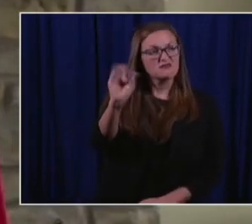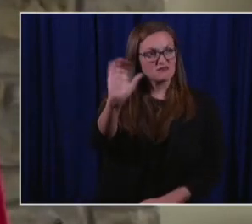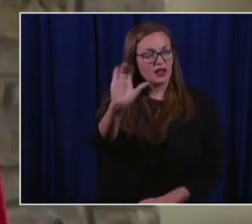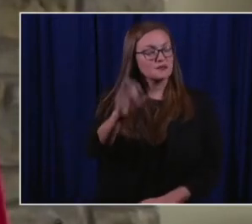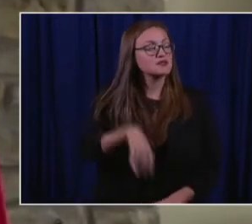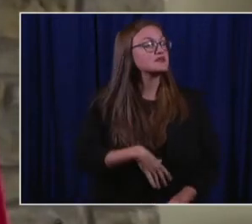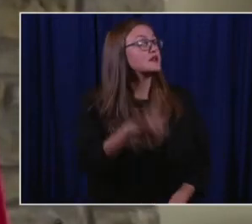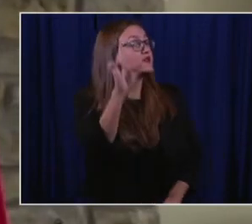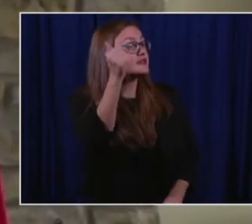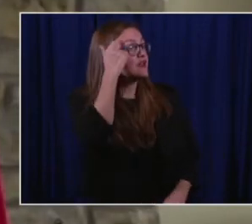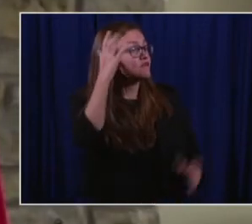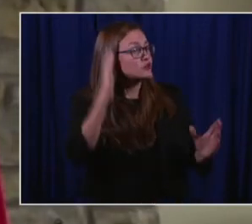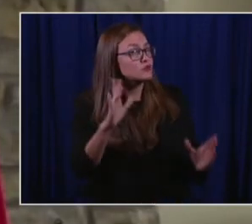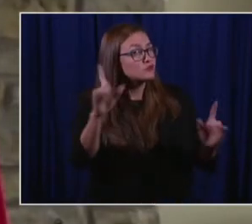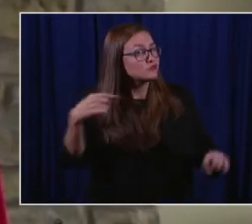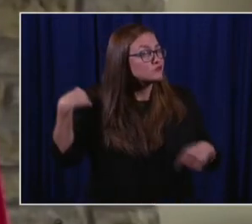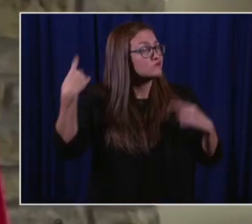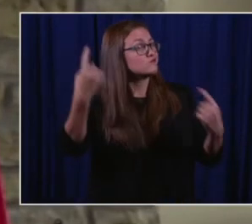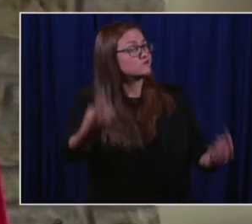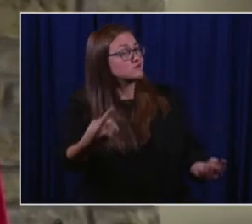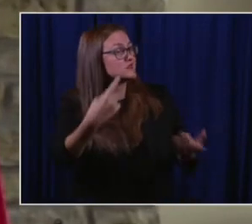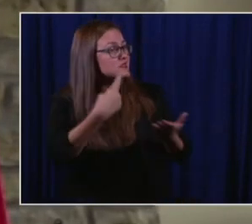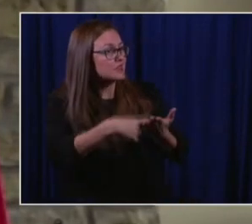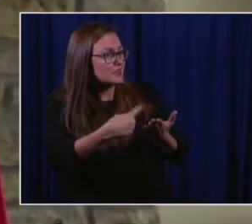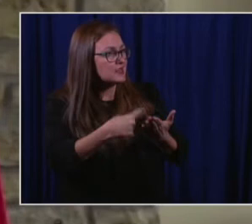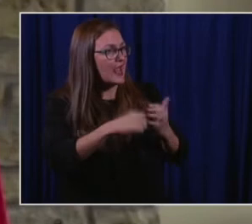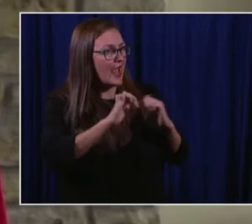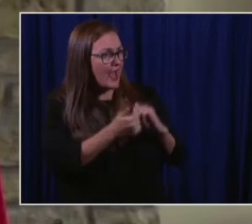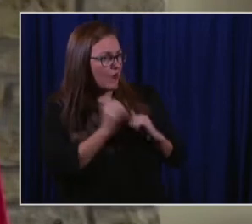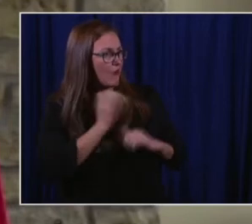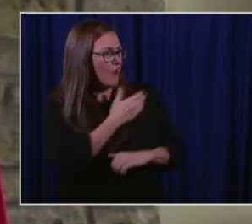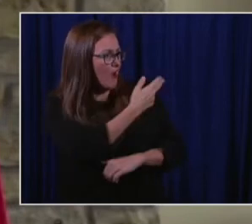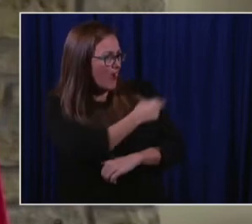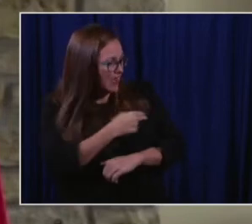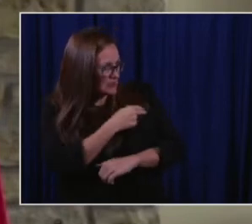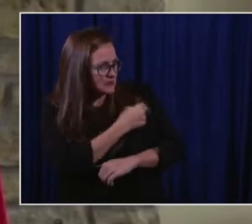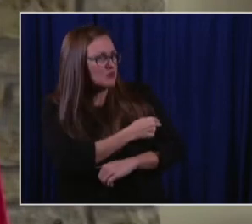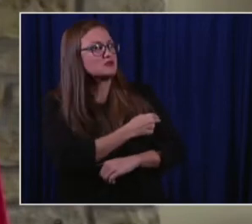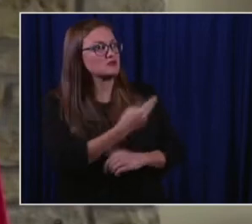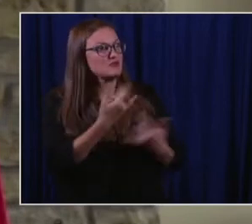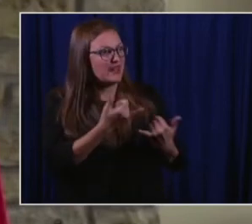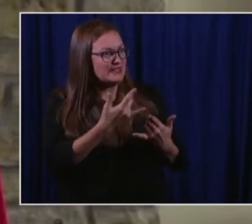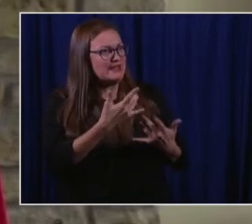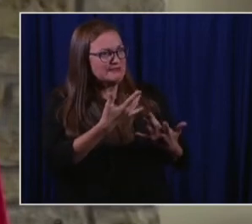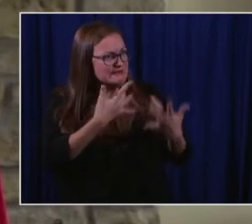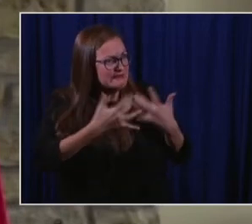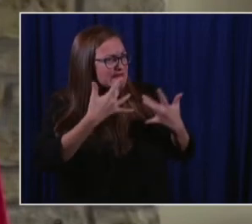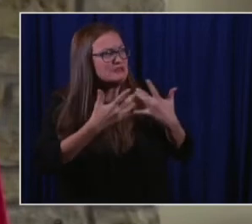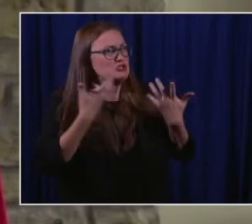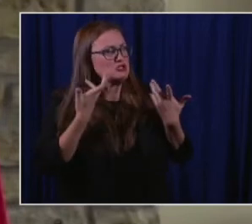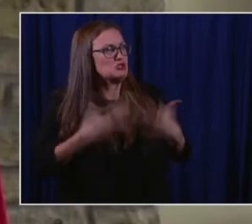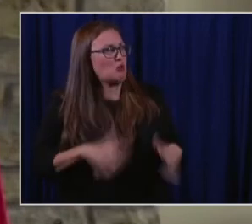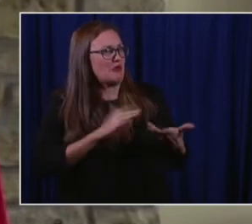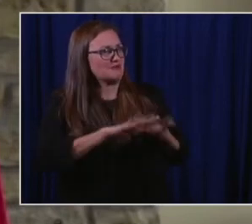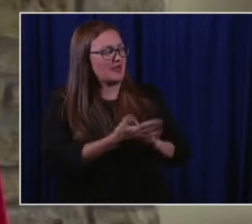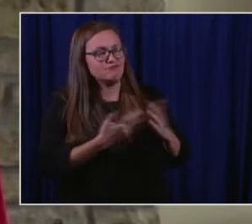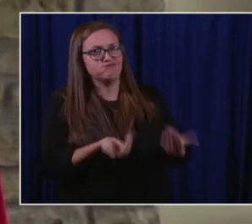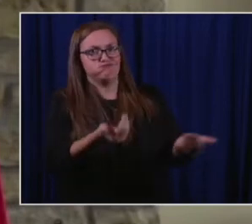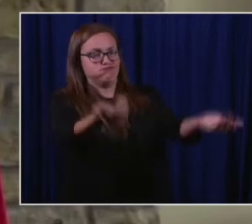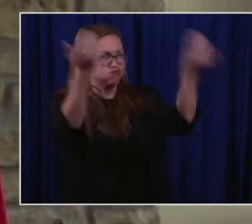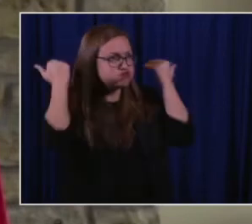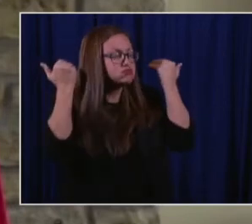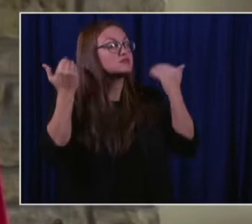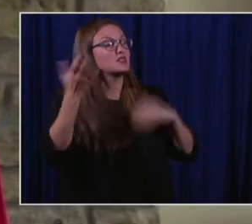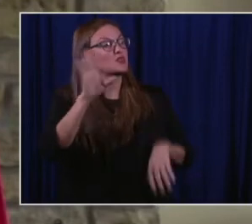We've been talking a lot about how to keep our hospitals from becoming overwhelmed, but at this point, Thanksgiving infections are kind of